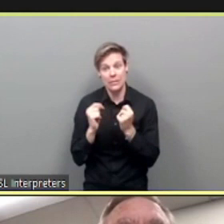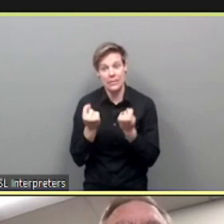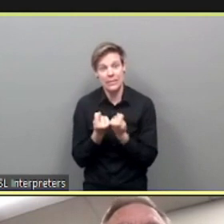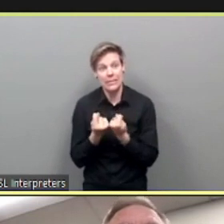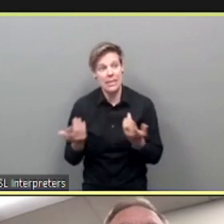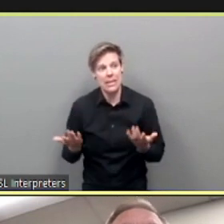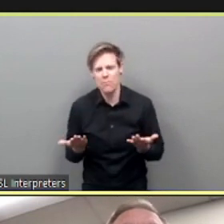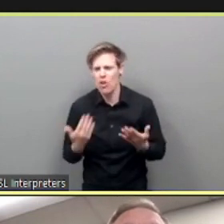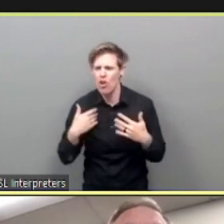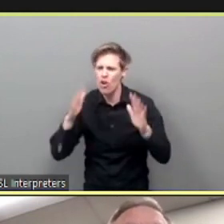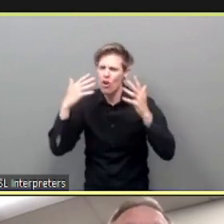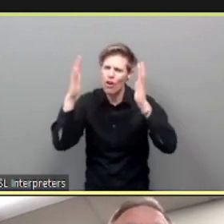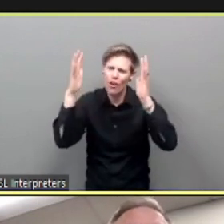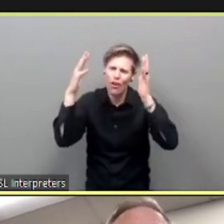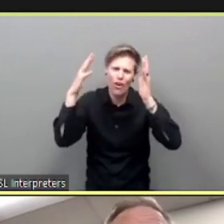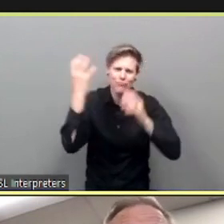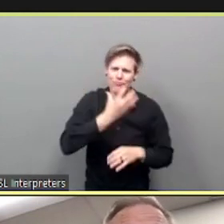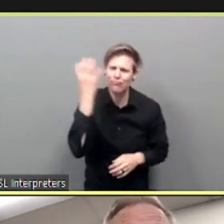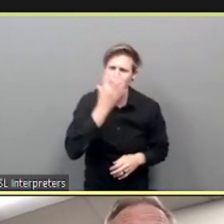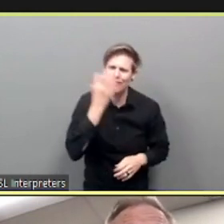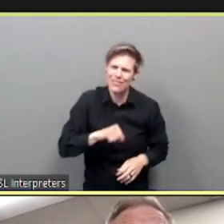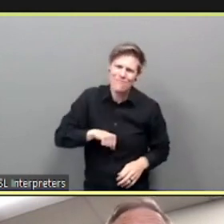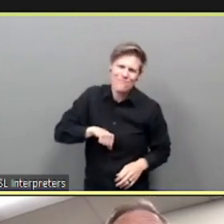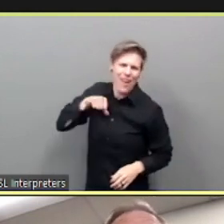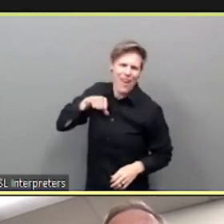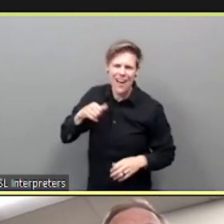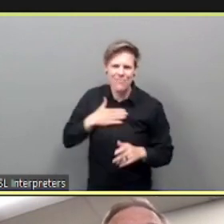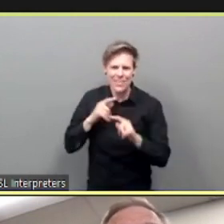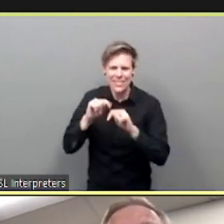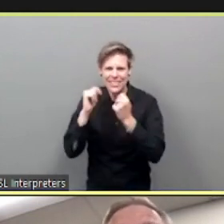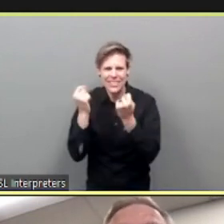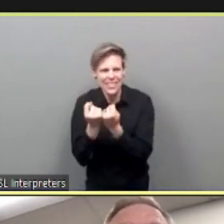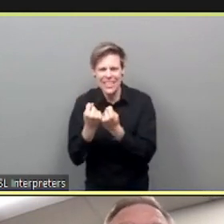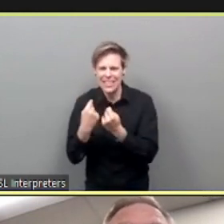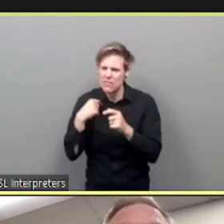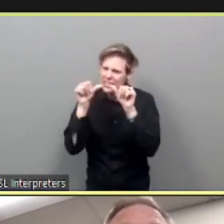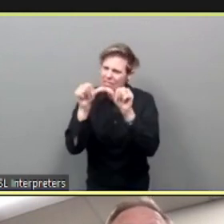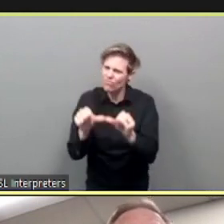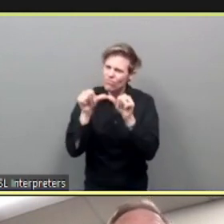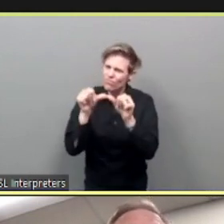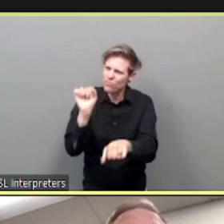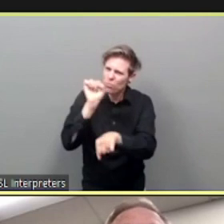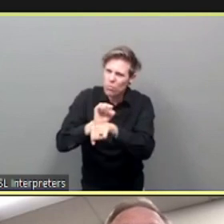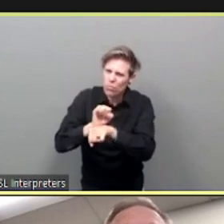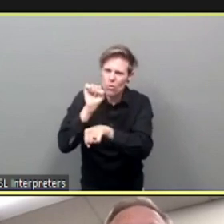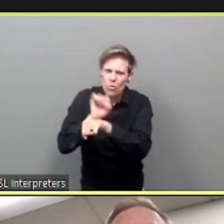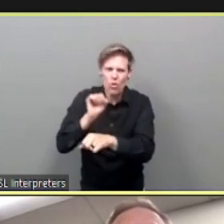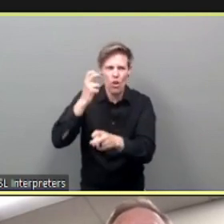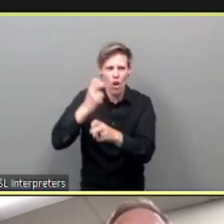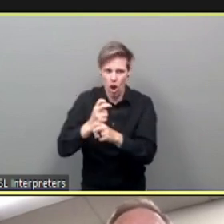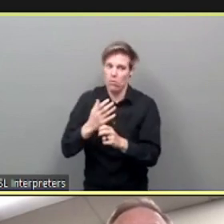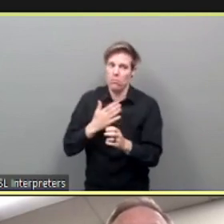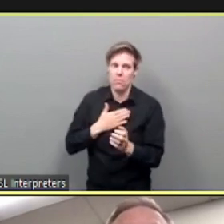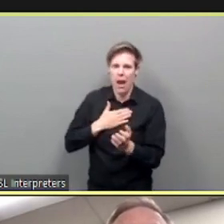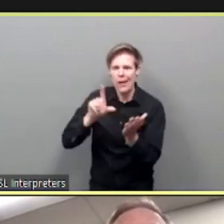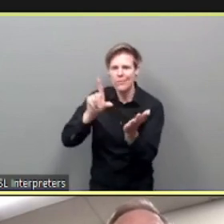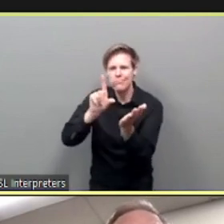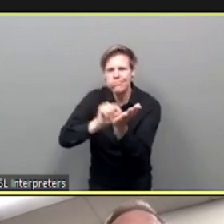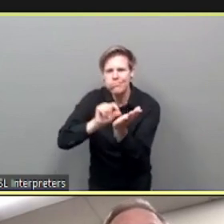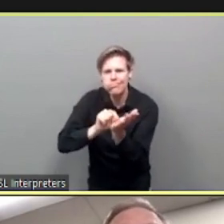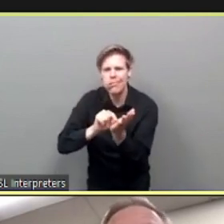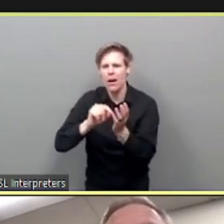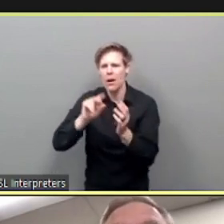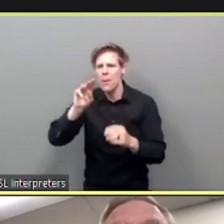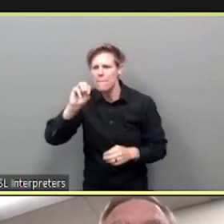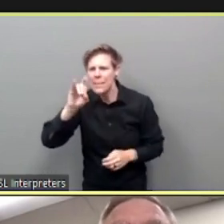people who've worked so hard, such long hours. I'm really proud of the media who've helped us in this effort, get the word out.